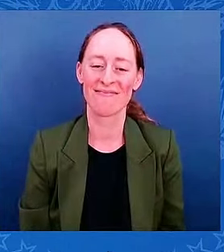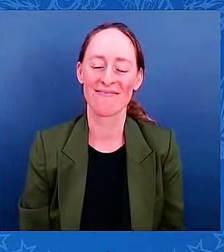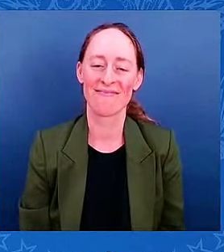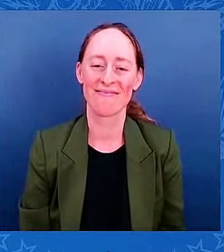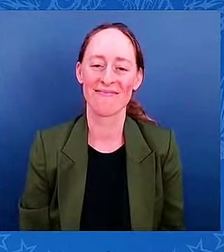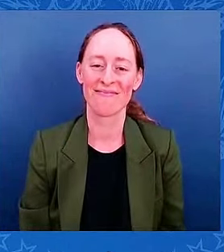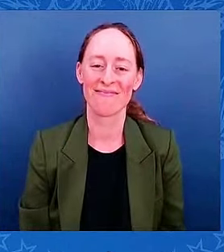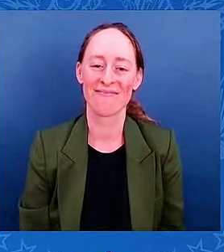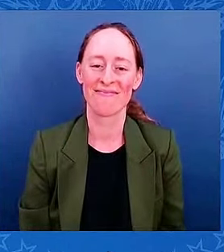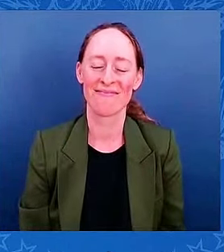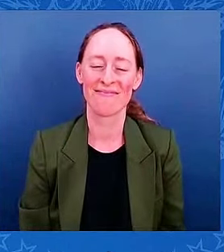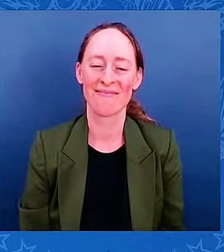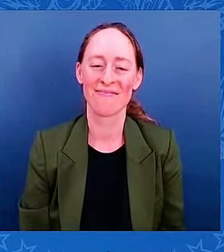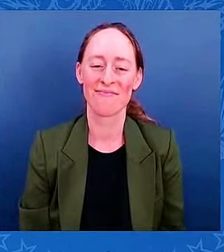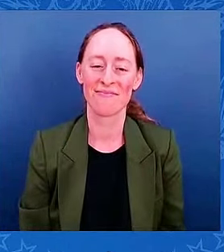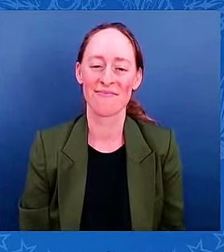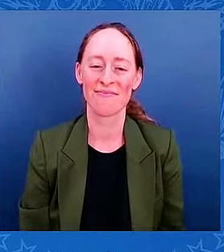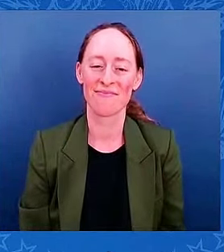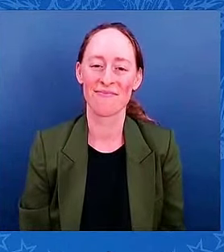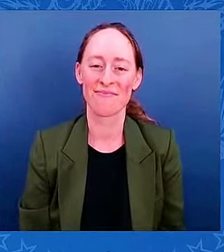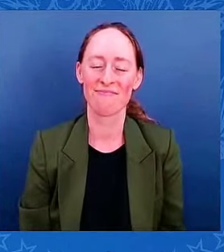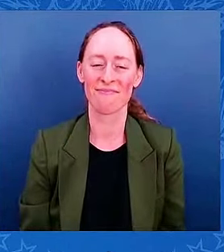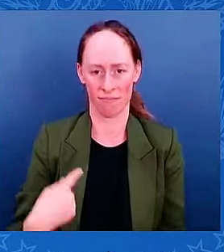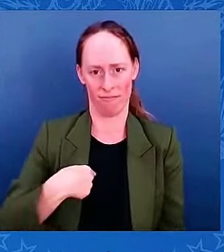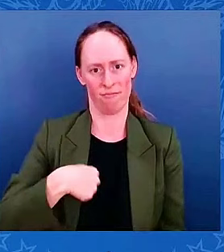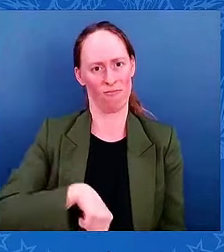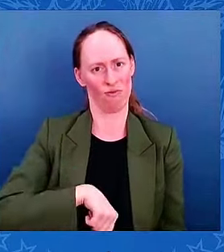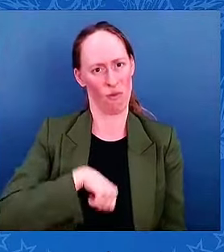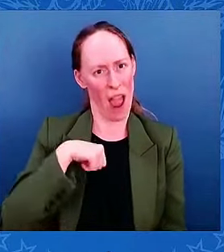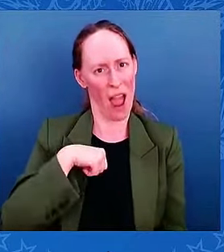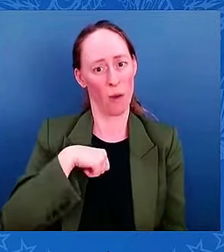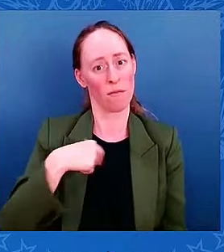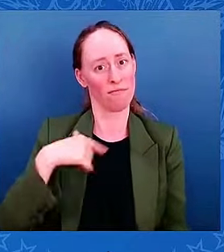I'm a proud veteran of the United States Coast Guard.